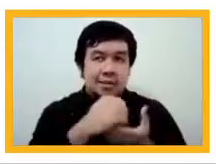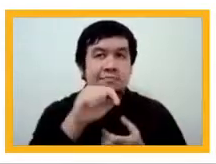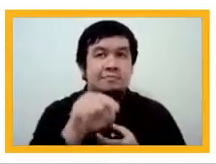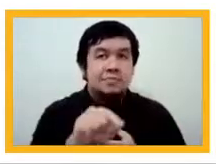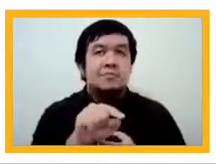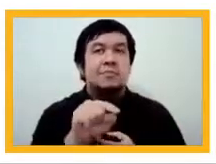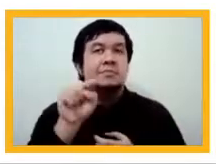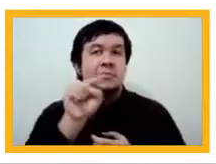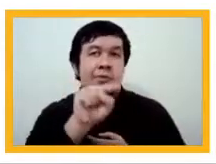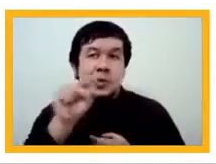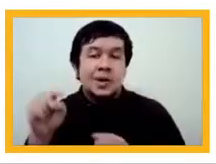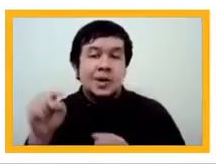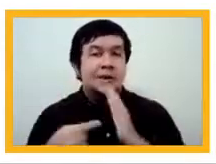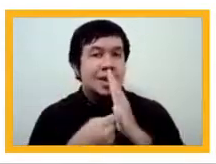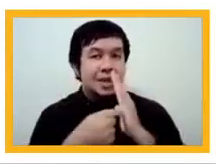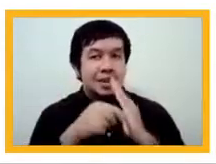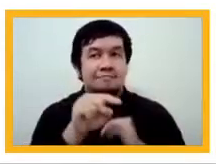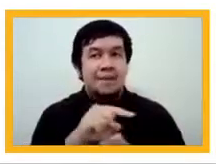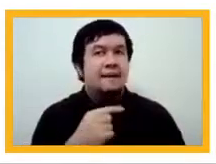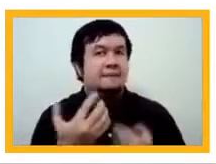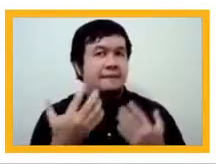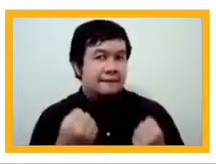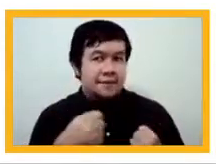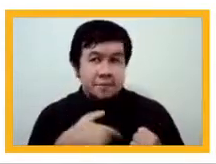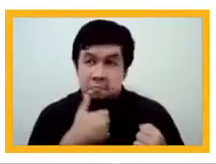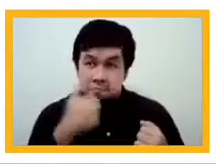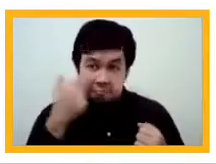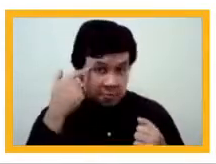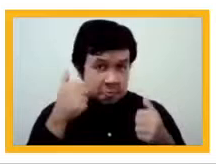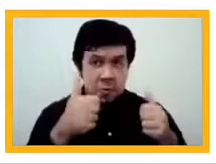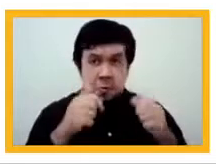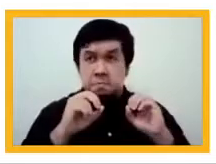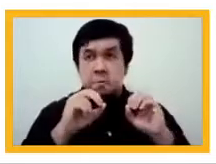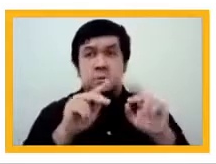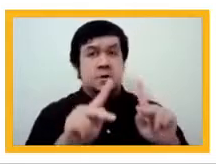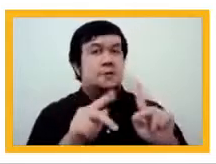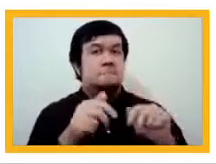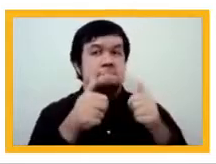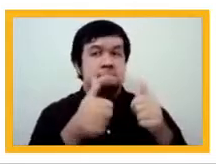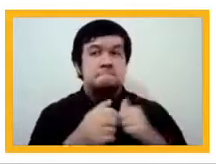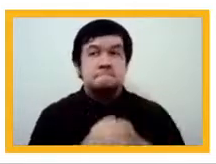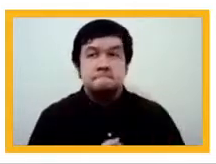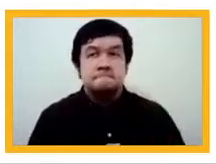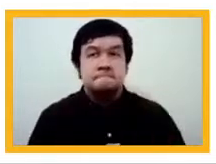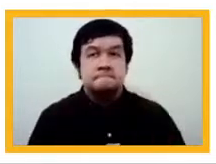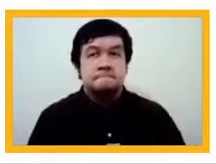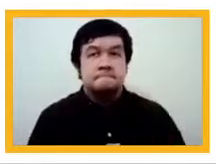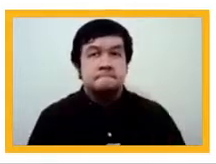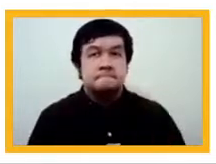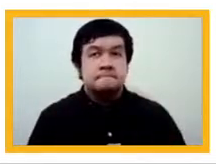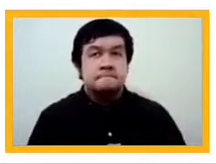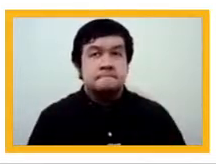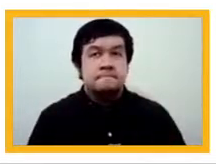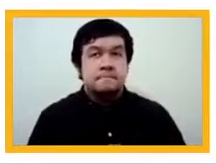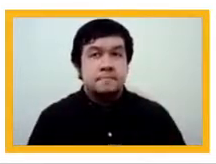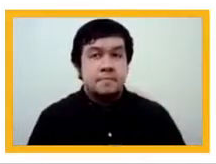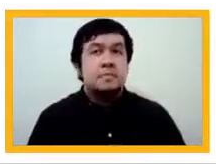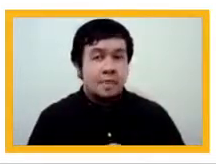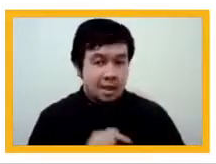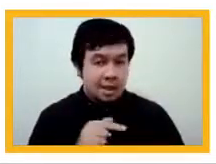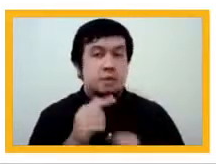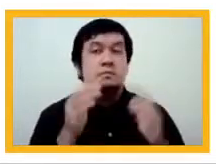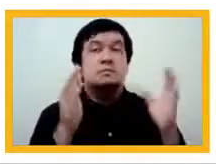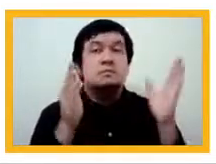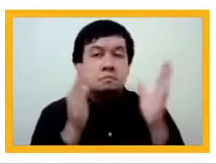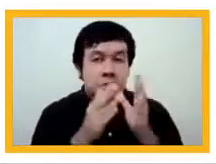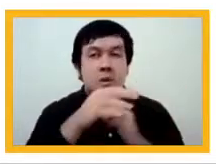great opportunities for those, you know, or digital education for small countries. I'm also in charge of Bhutan in the